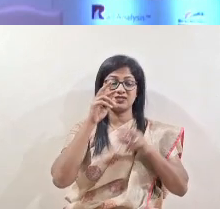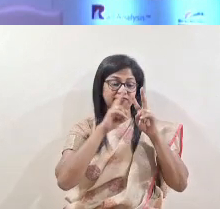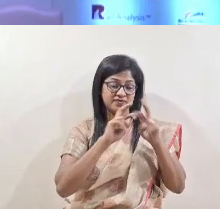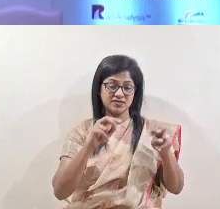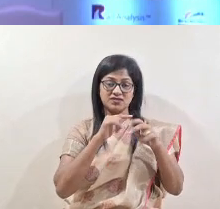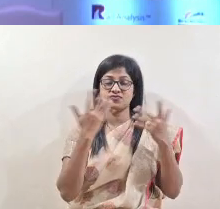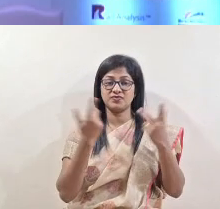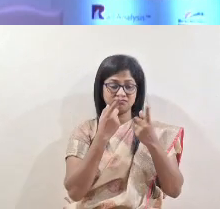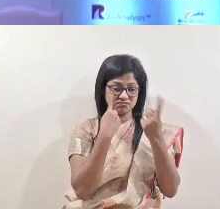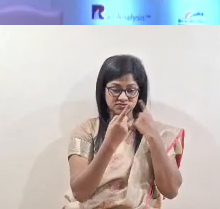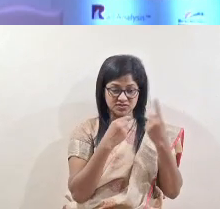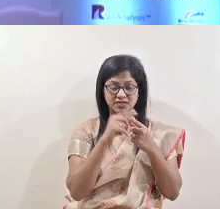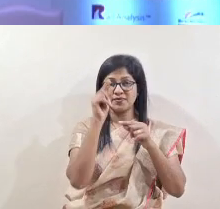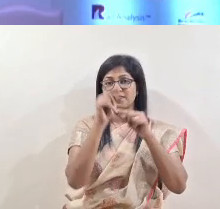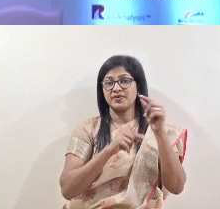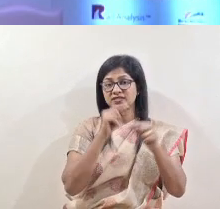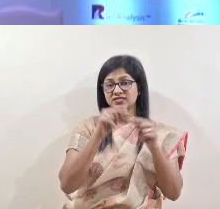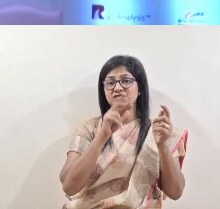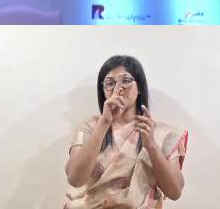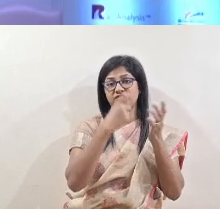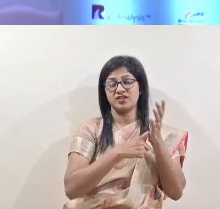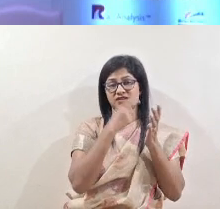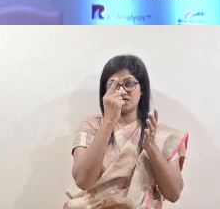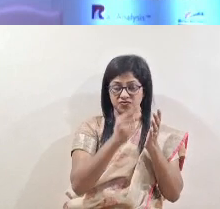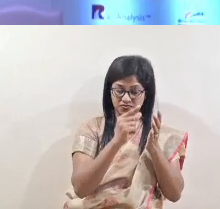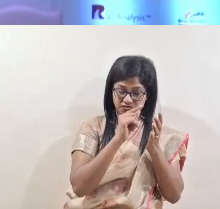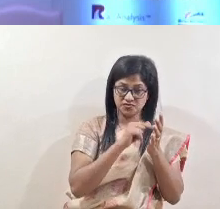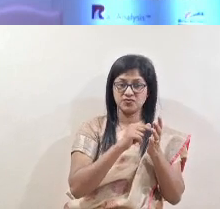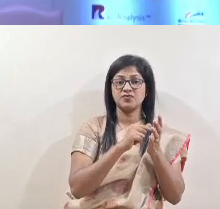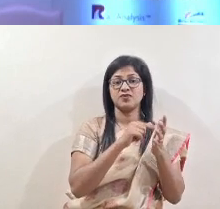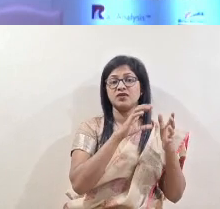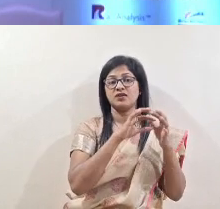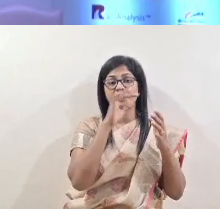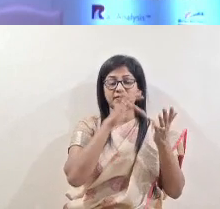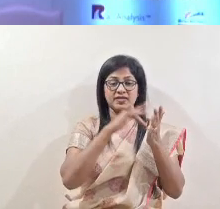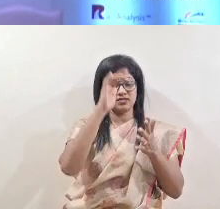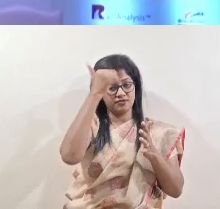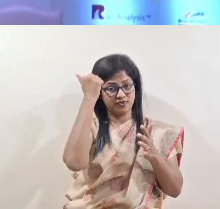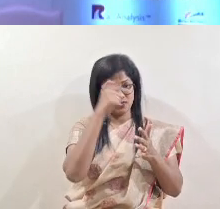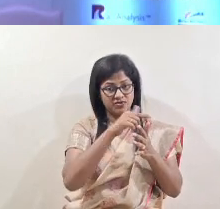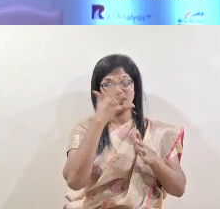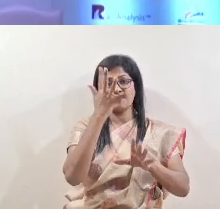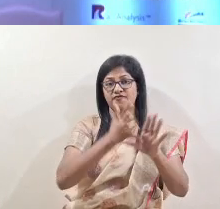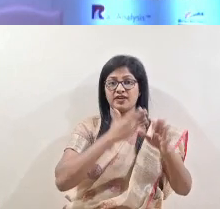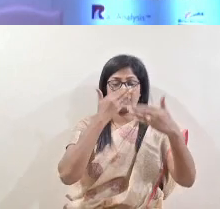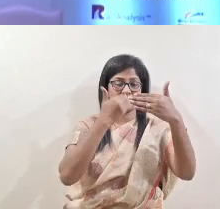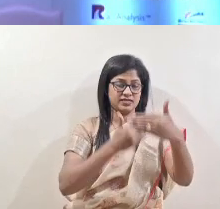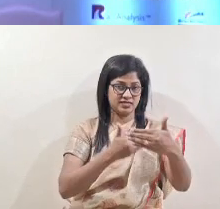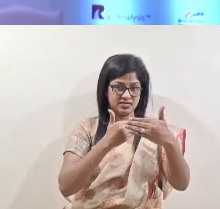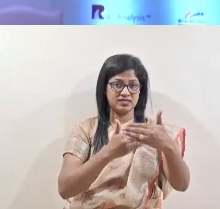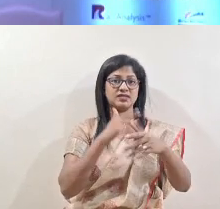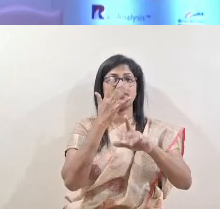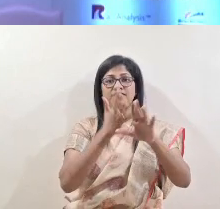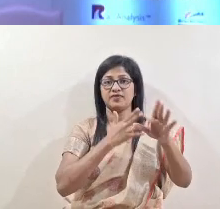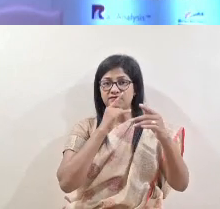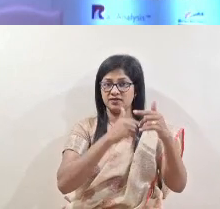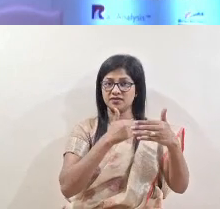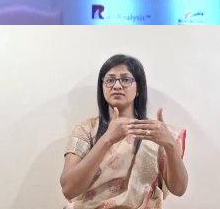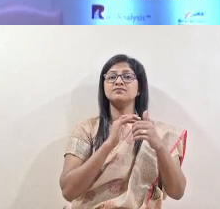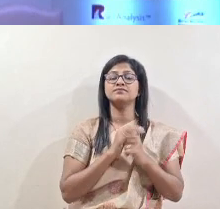study were to analyze the percentage of the VRUs in the Vadodara for the 5 years period of the for the 5 years